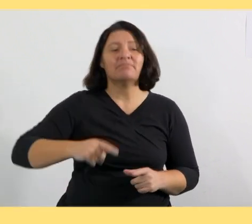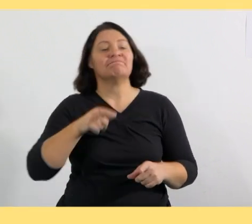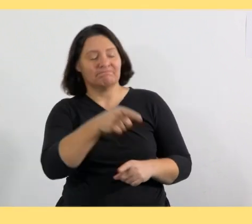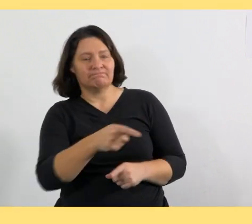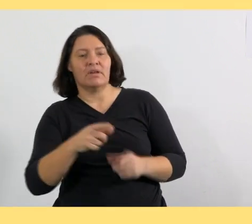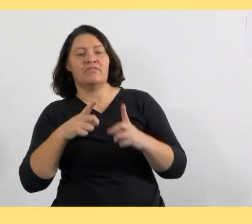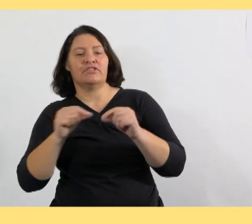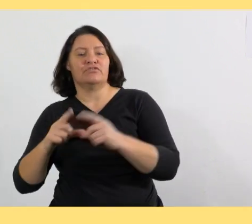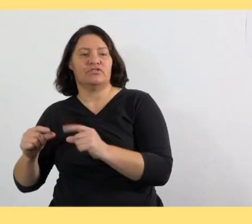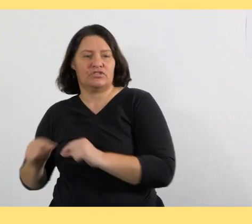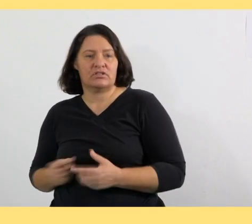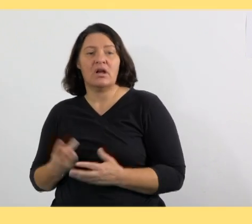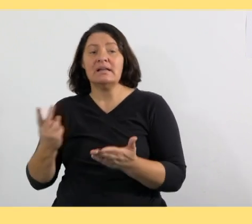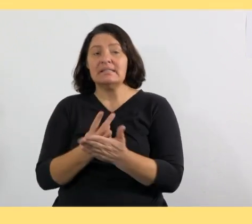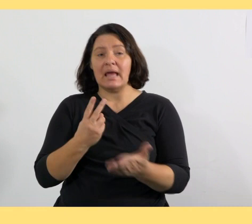account.